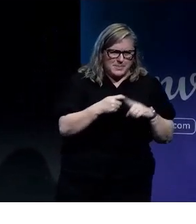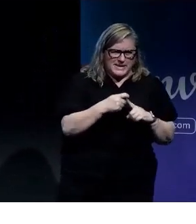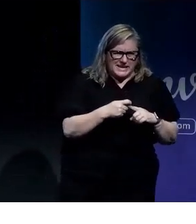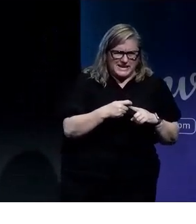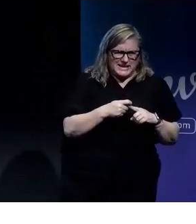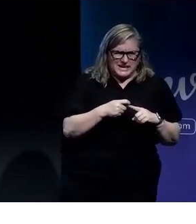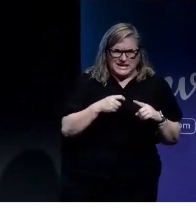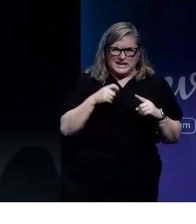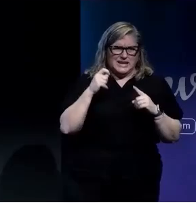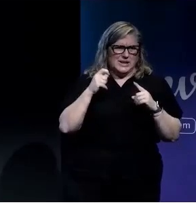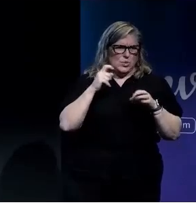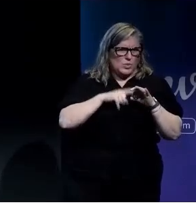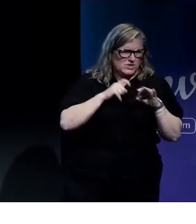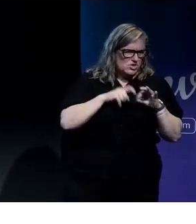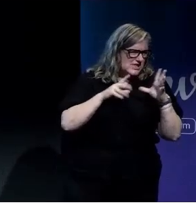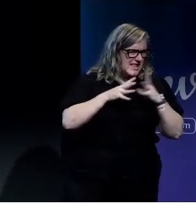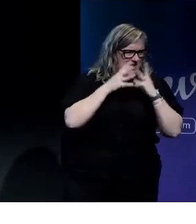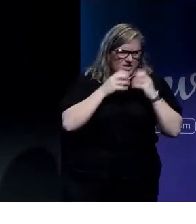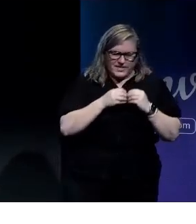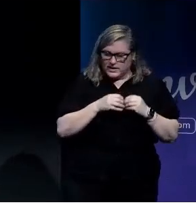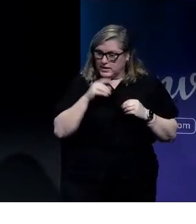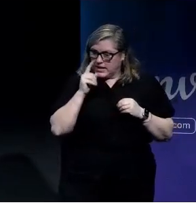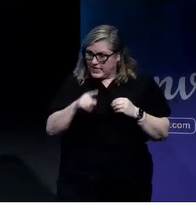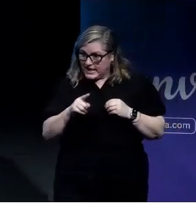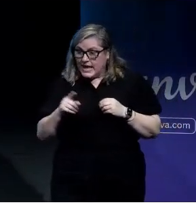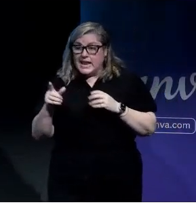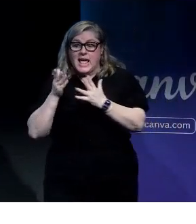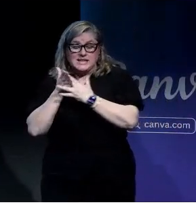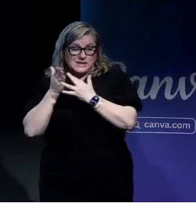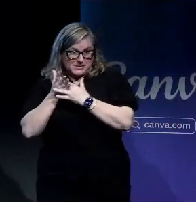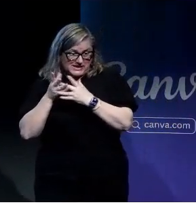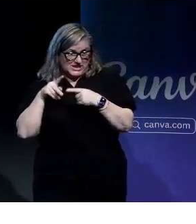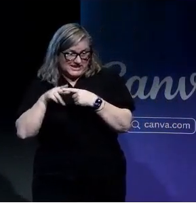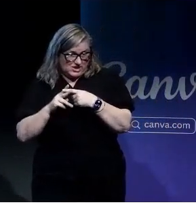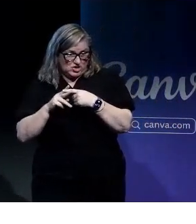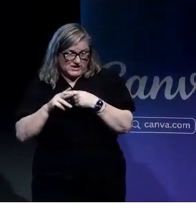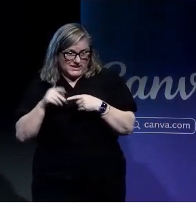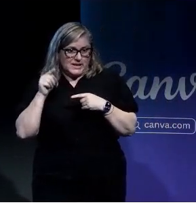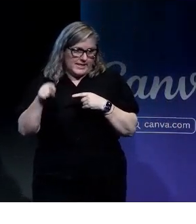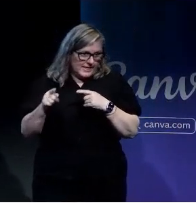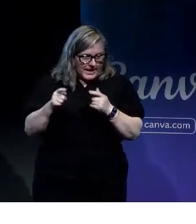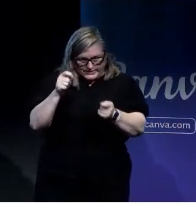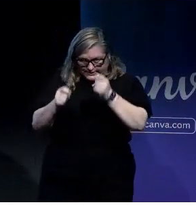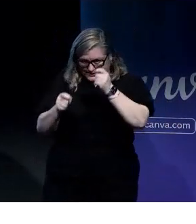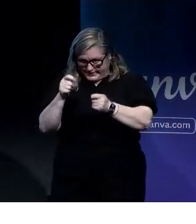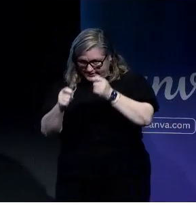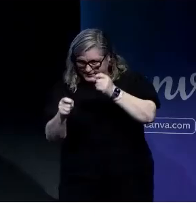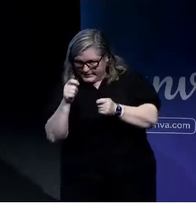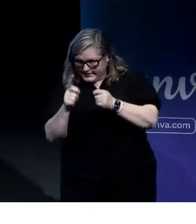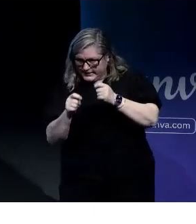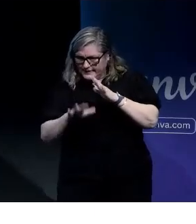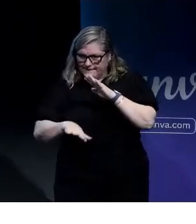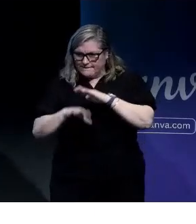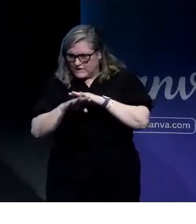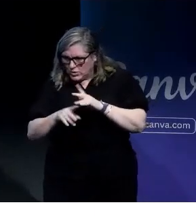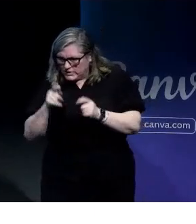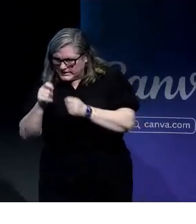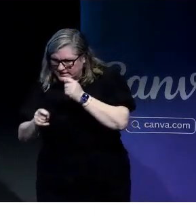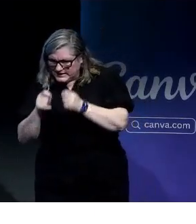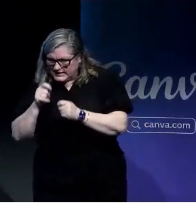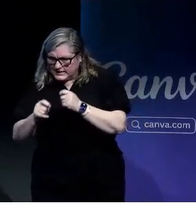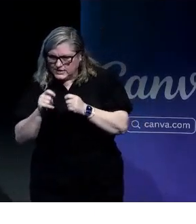place for you. Then you have the accessibility engineers. Those are the people who are going to be doing your smoke testing, your full testing